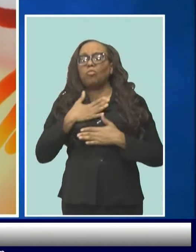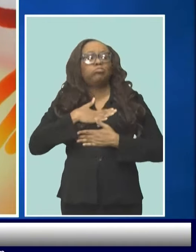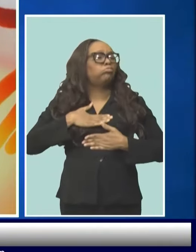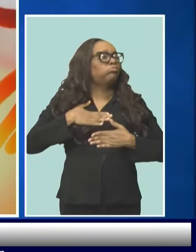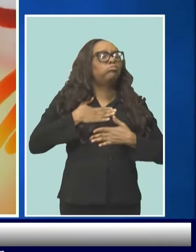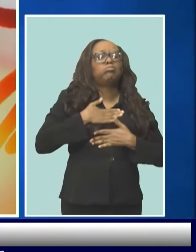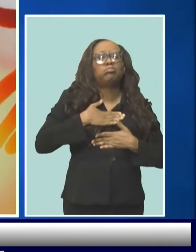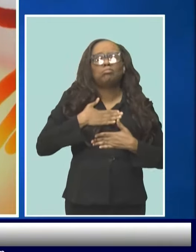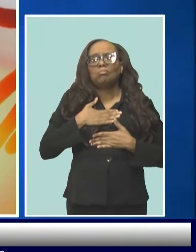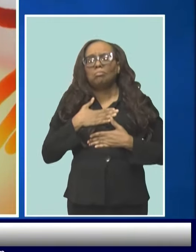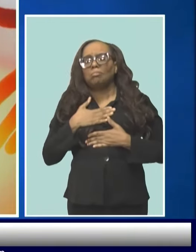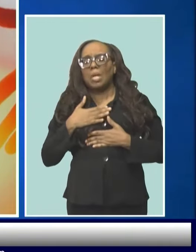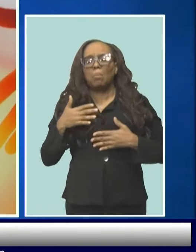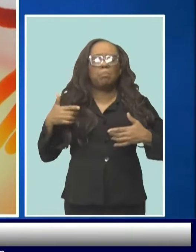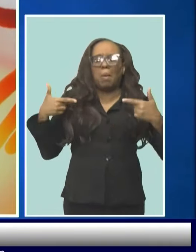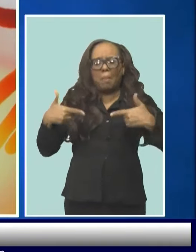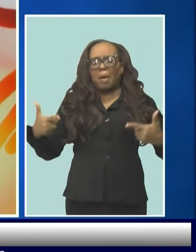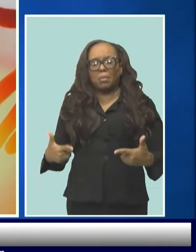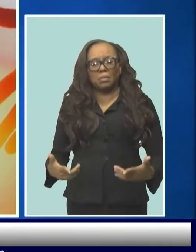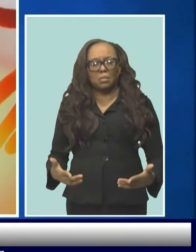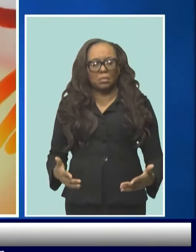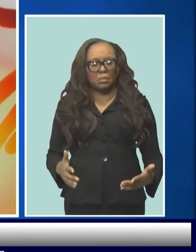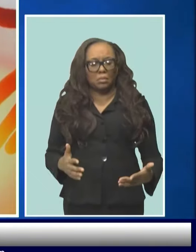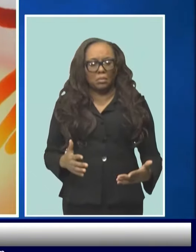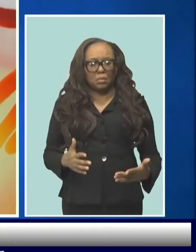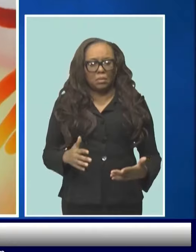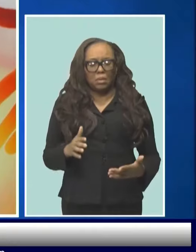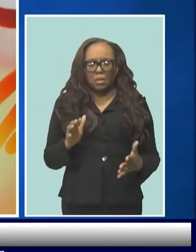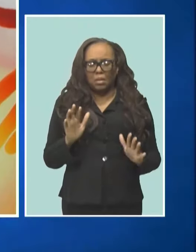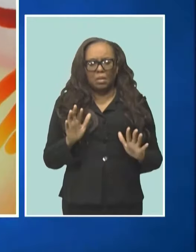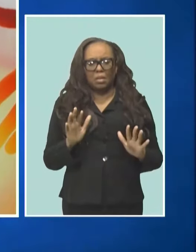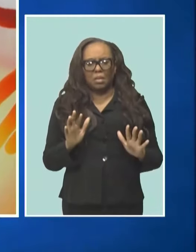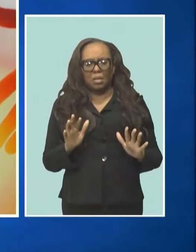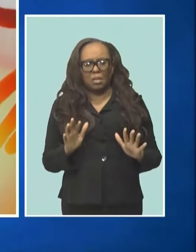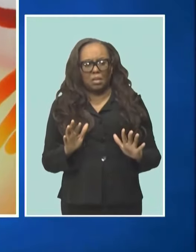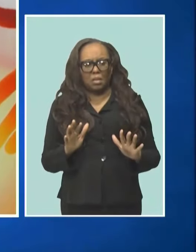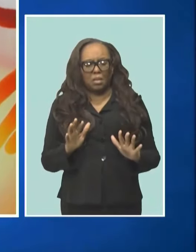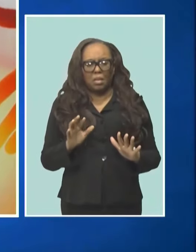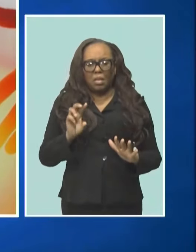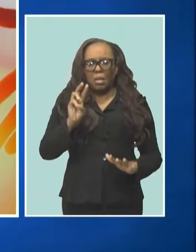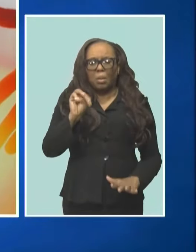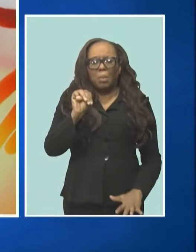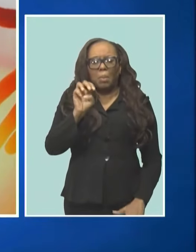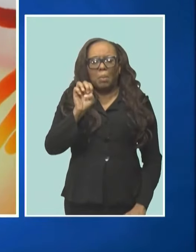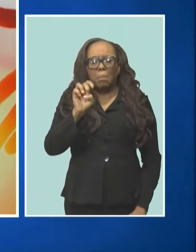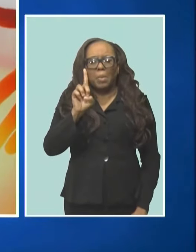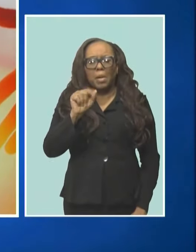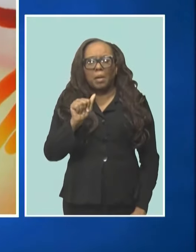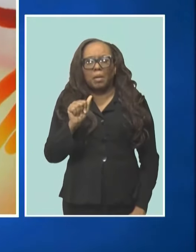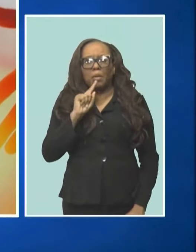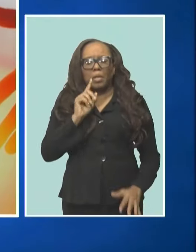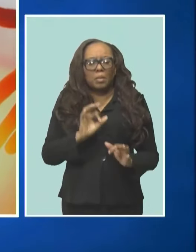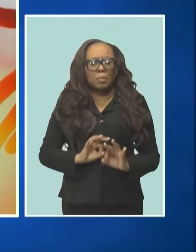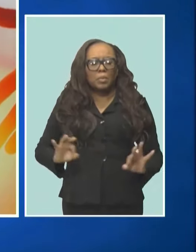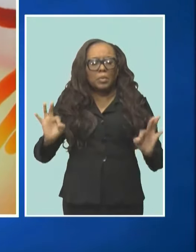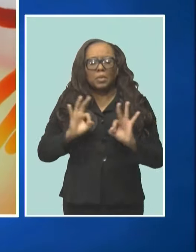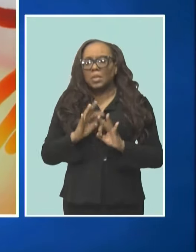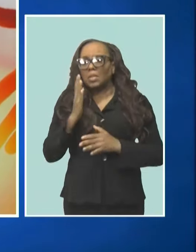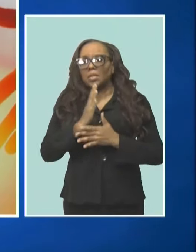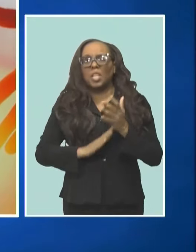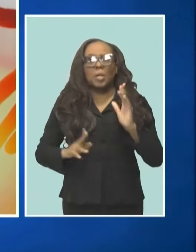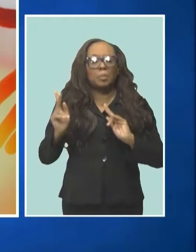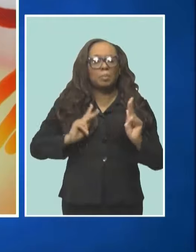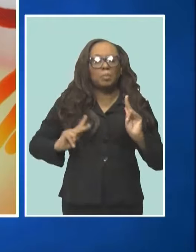a societal response. I think the media has a big role to play in this. There are people who people consider gangsters for sending me messages